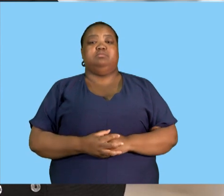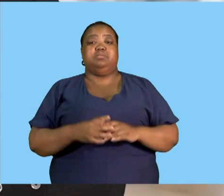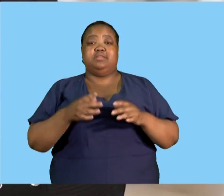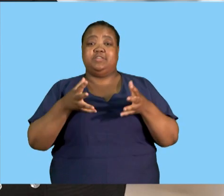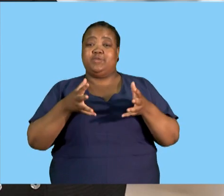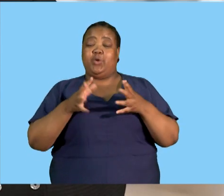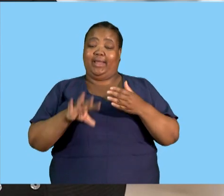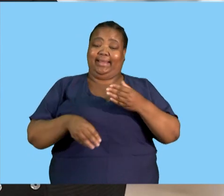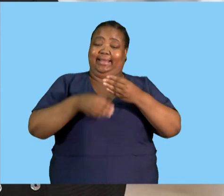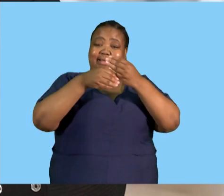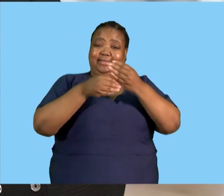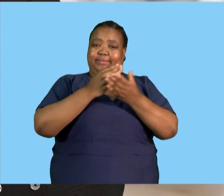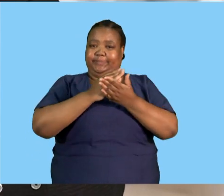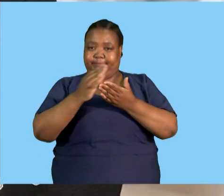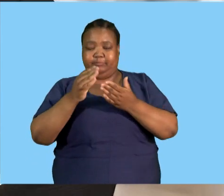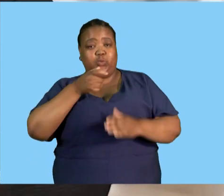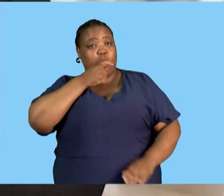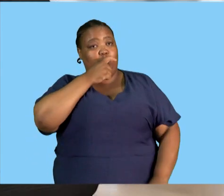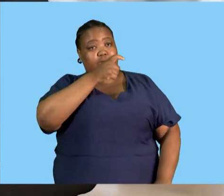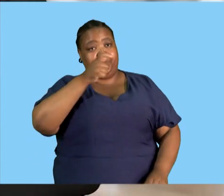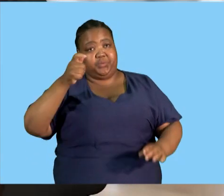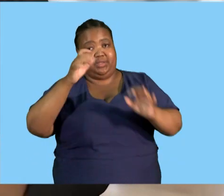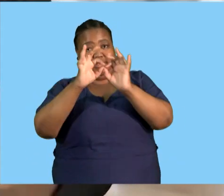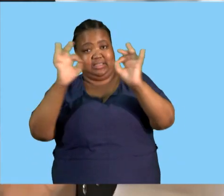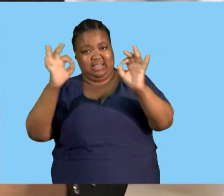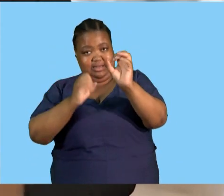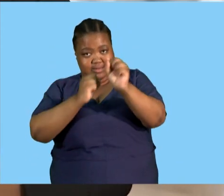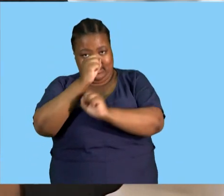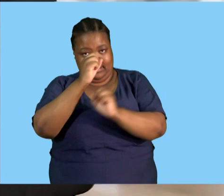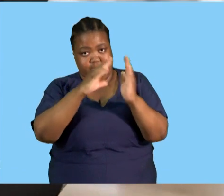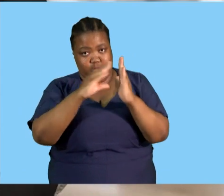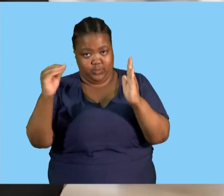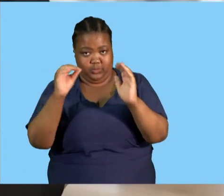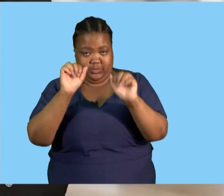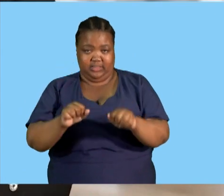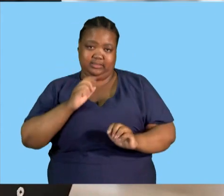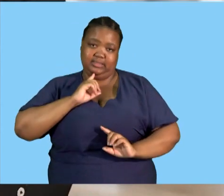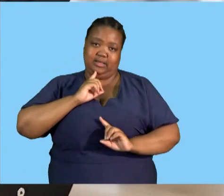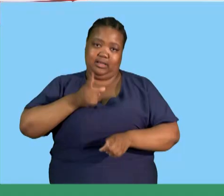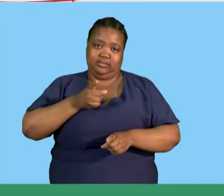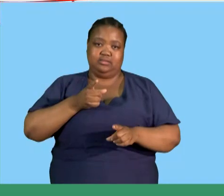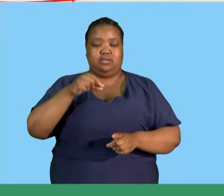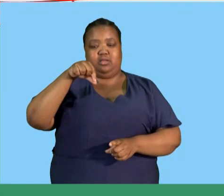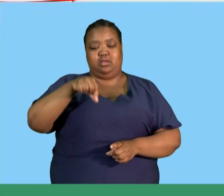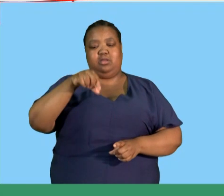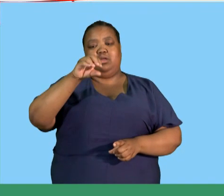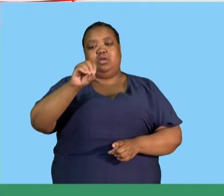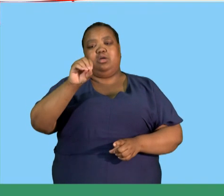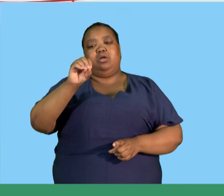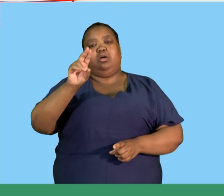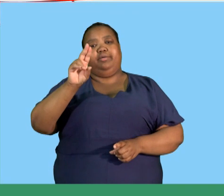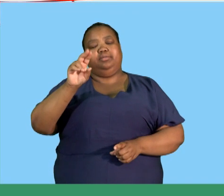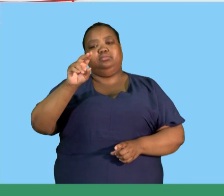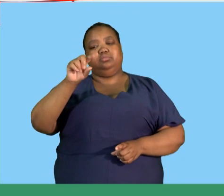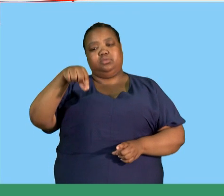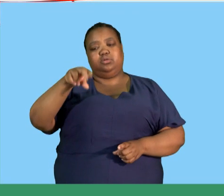added, nothing was removed, nothing was changed. Is as is. So that is the answer for quotation or